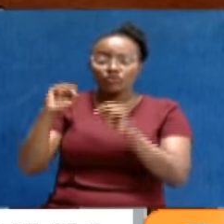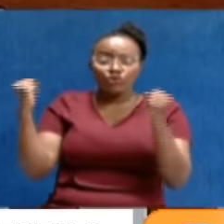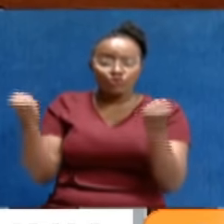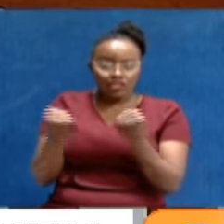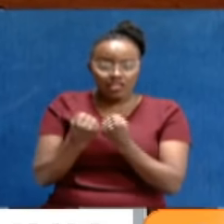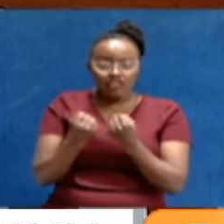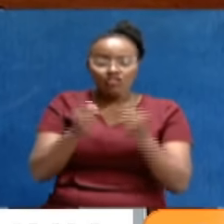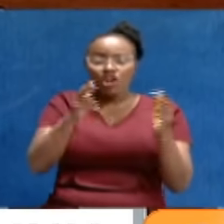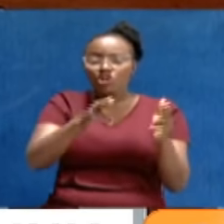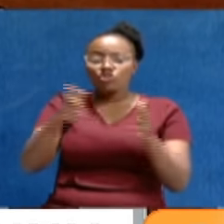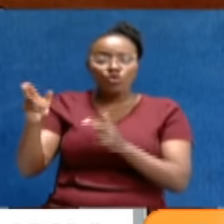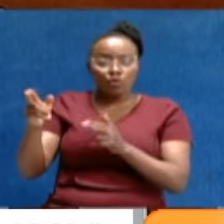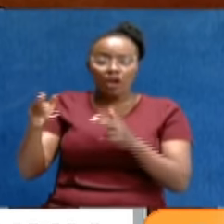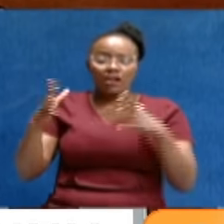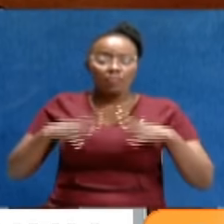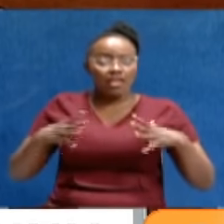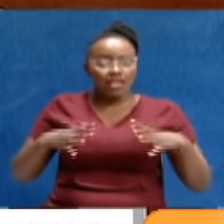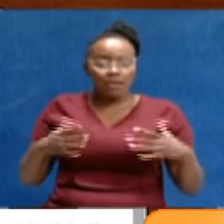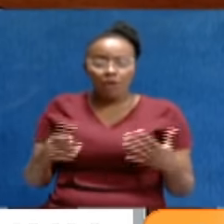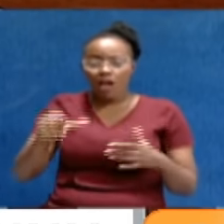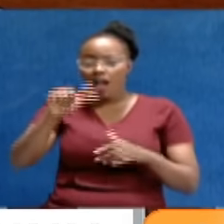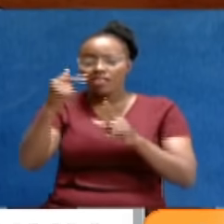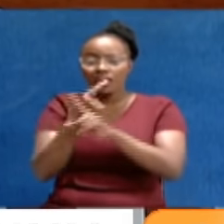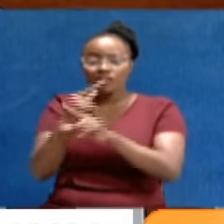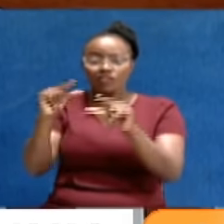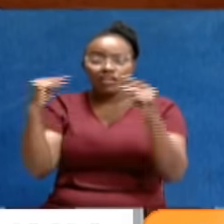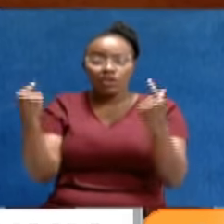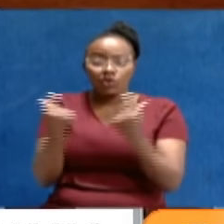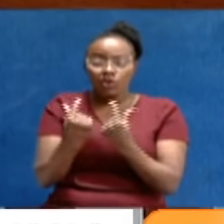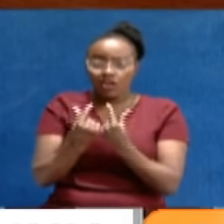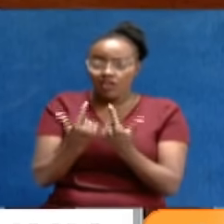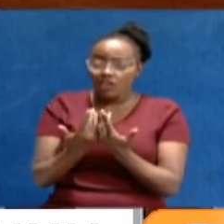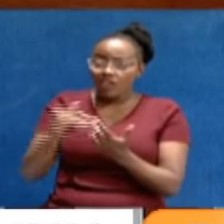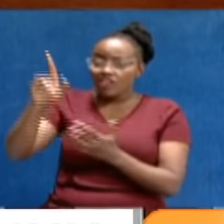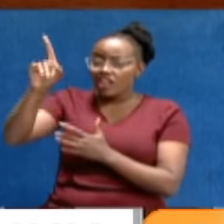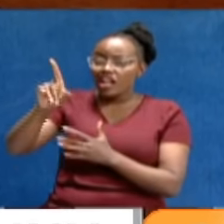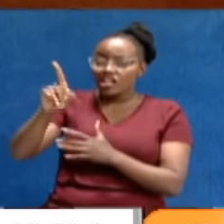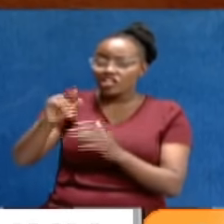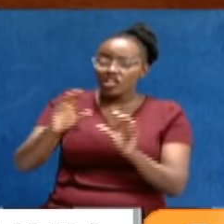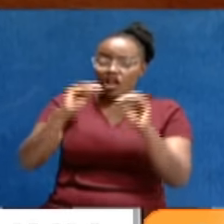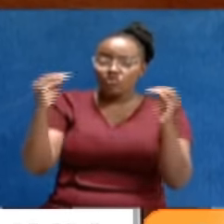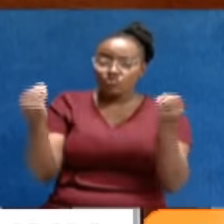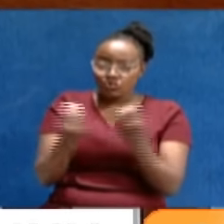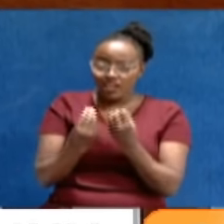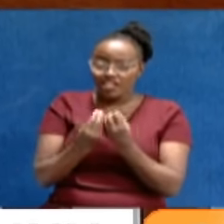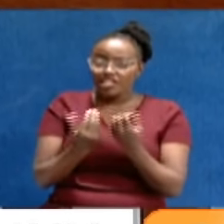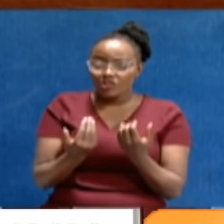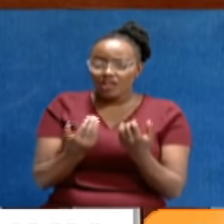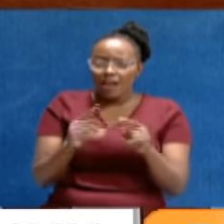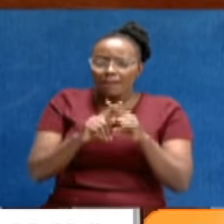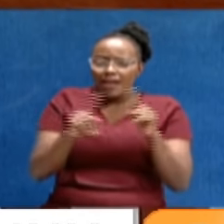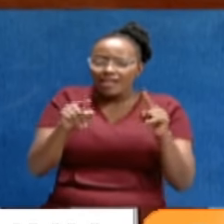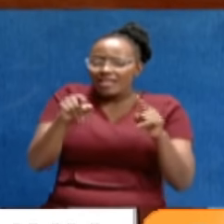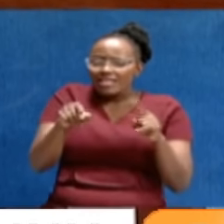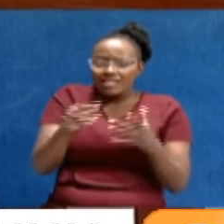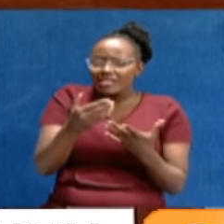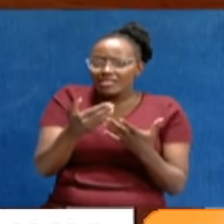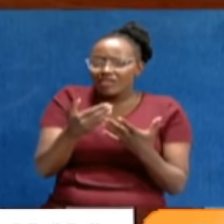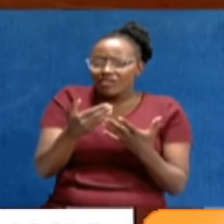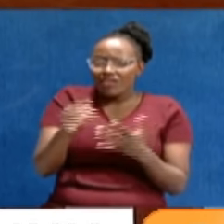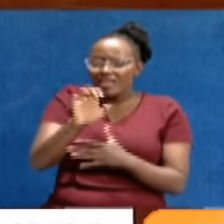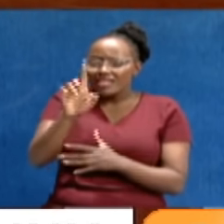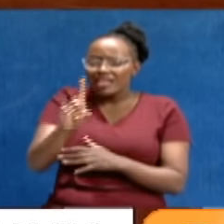societies, ordinary Wanjiku, other groups, the faith-based. Okay, fine. How does an